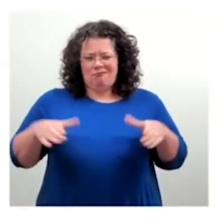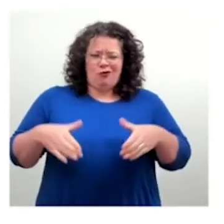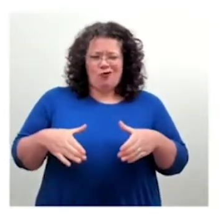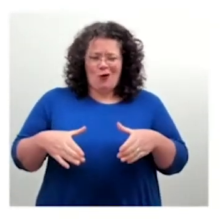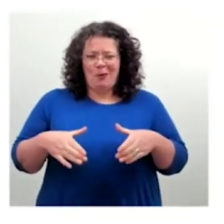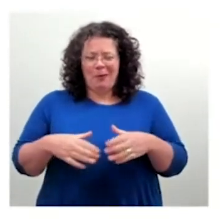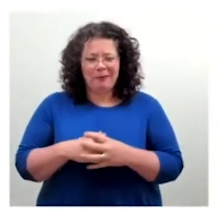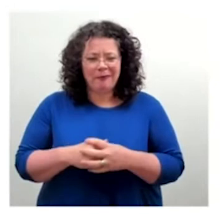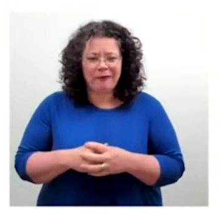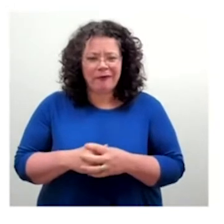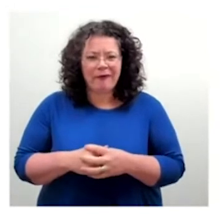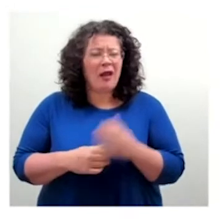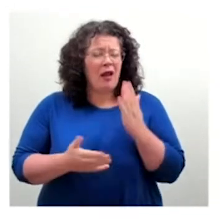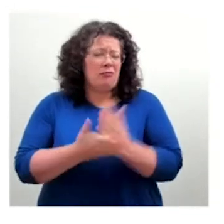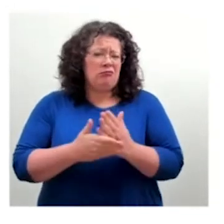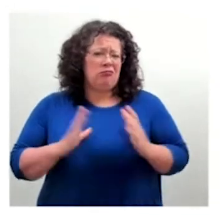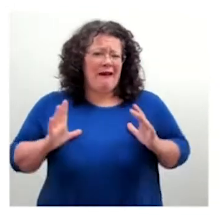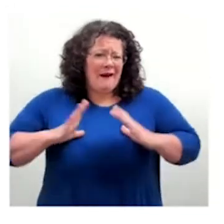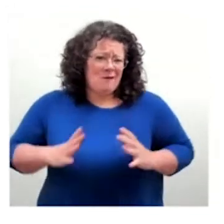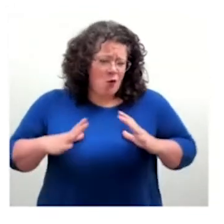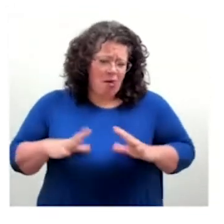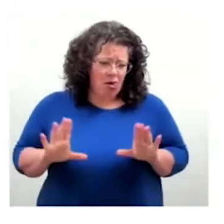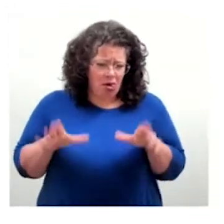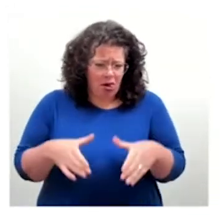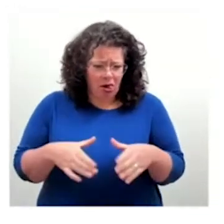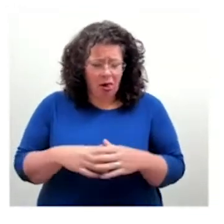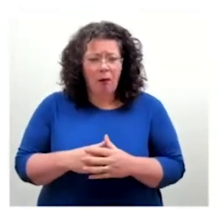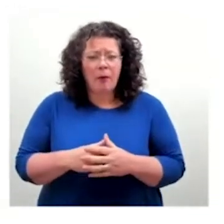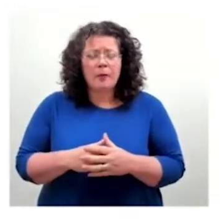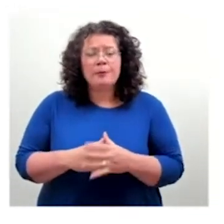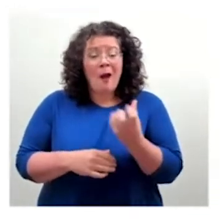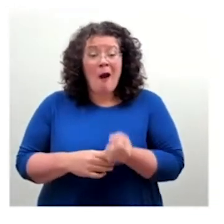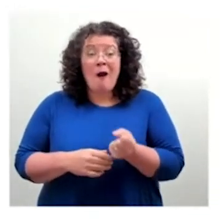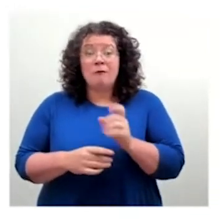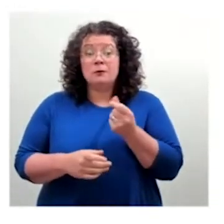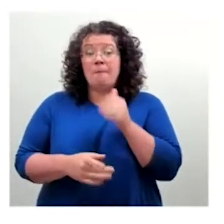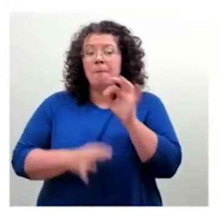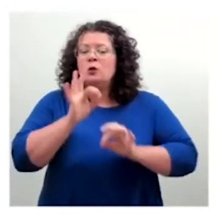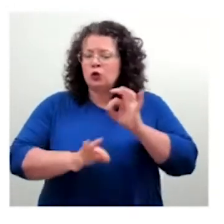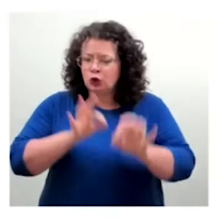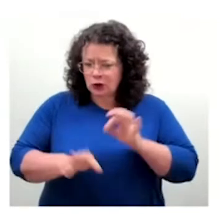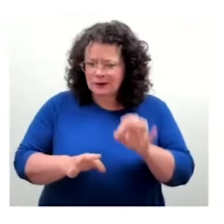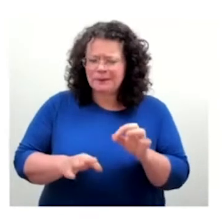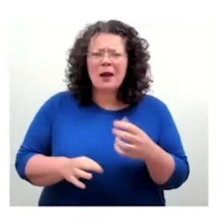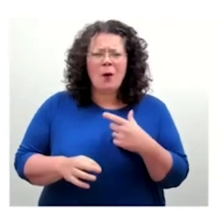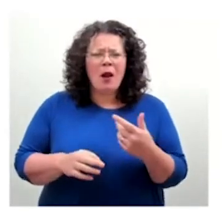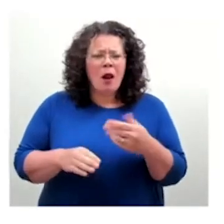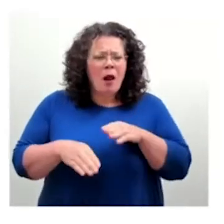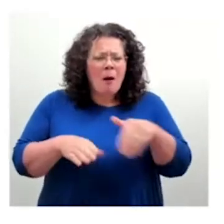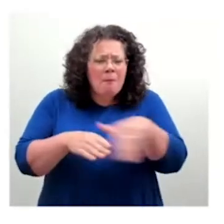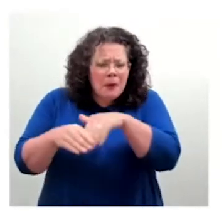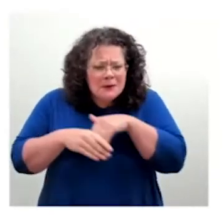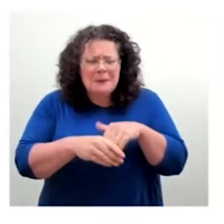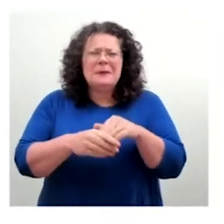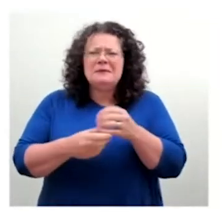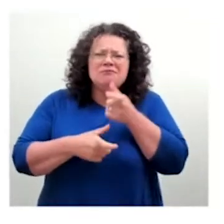we're going to have the participants just come in and say a few words. If it was some silence, I'll call on somebody. Please put your questions in the